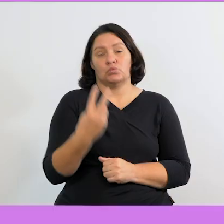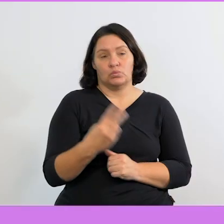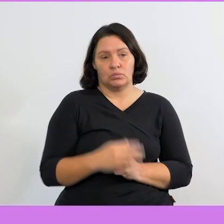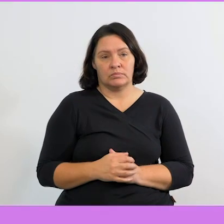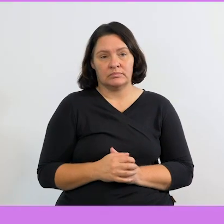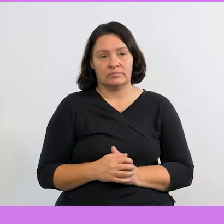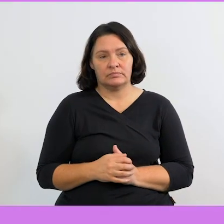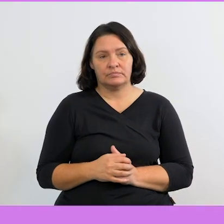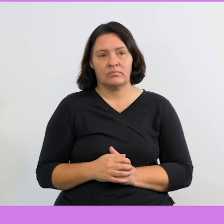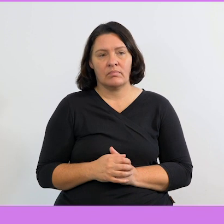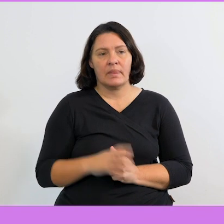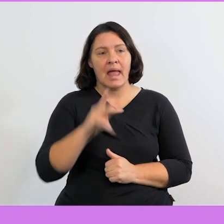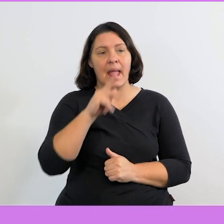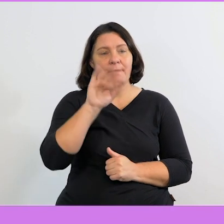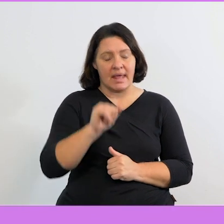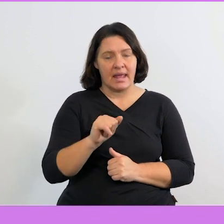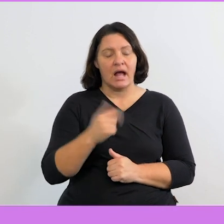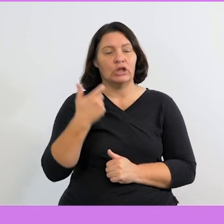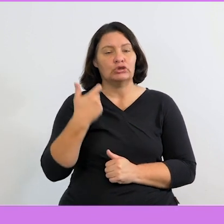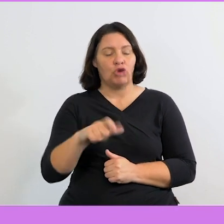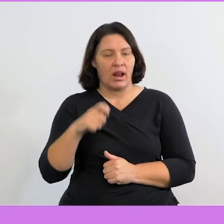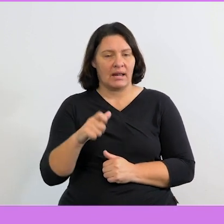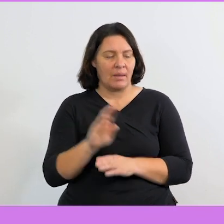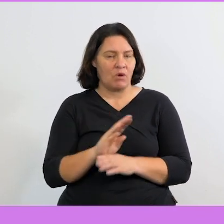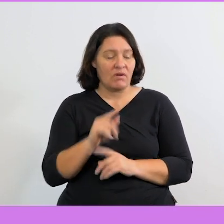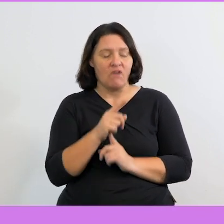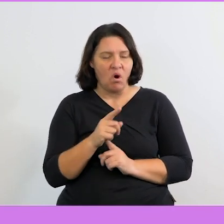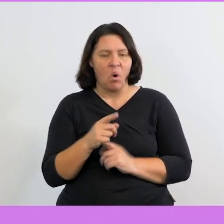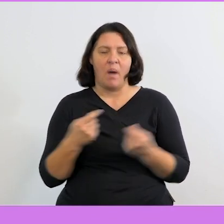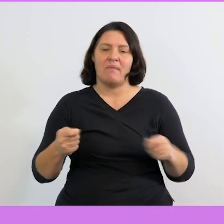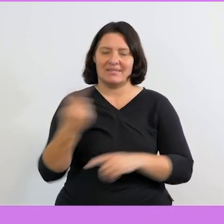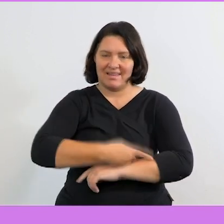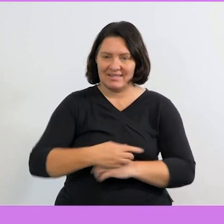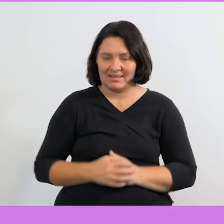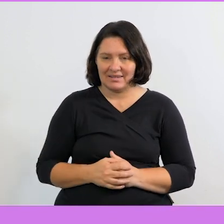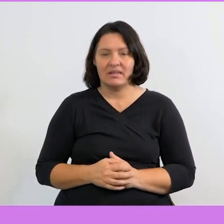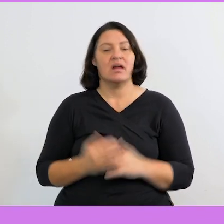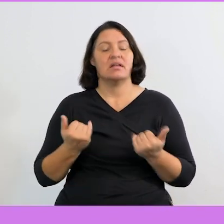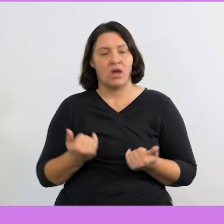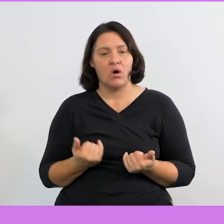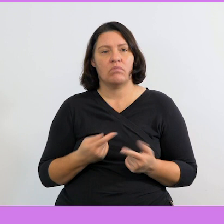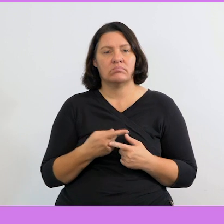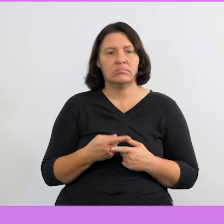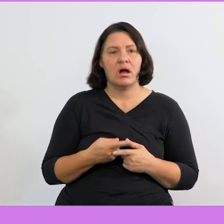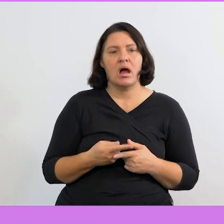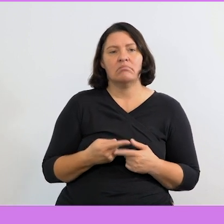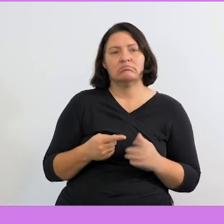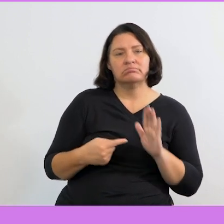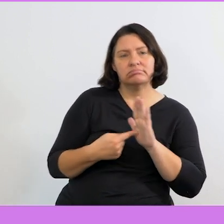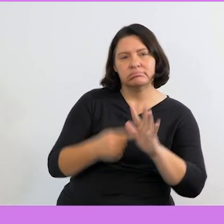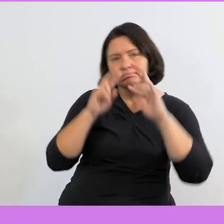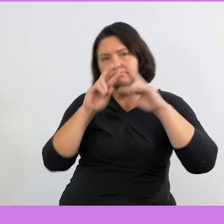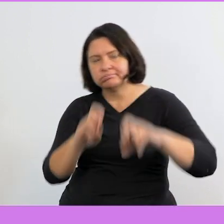2. Amy baked chocolate brownies for market day. Study the graph and the income and expenses